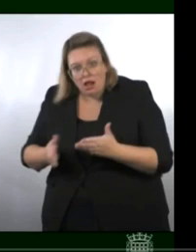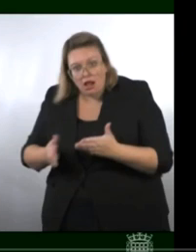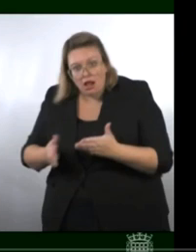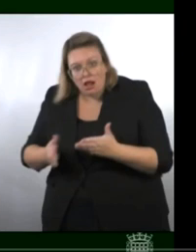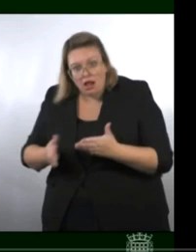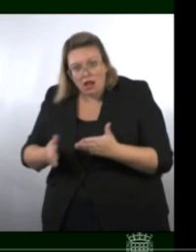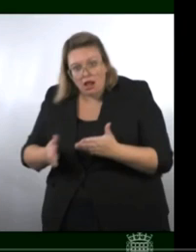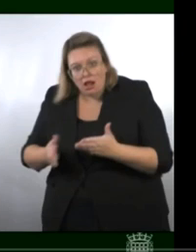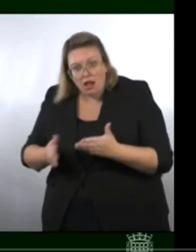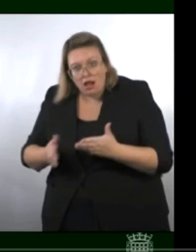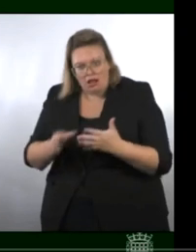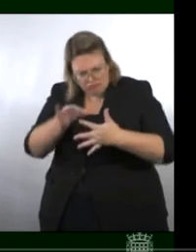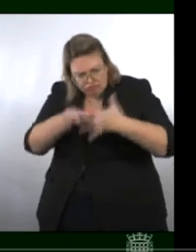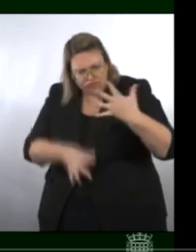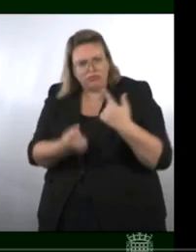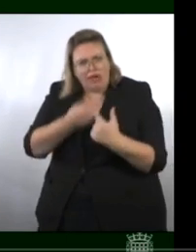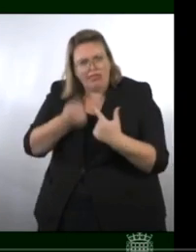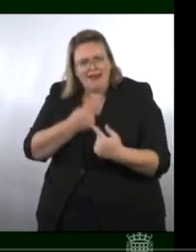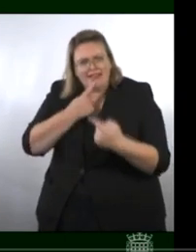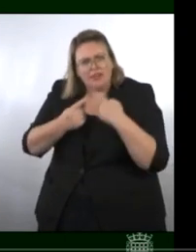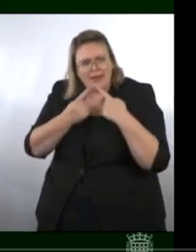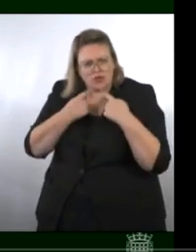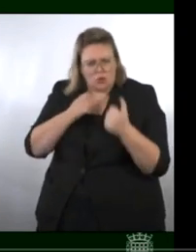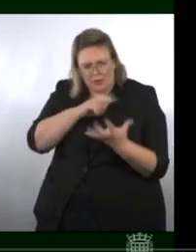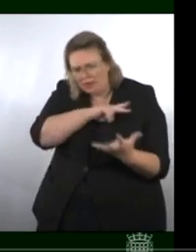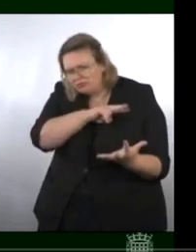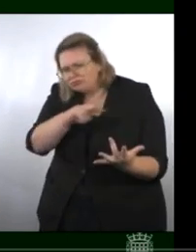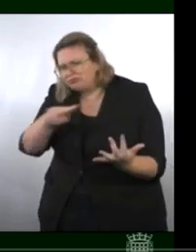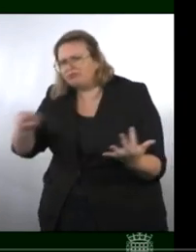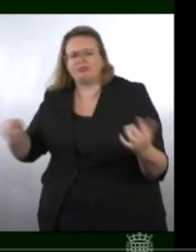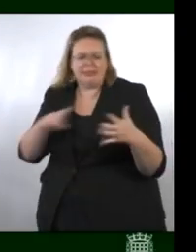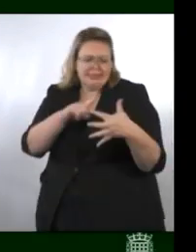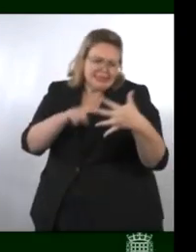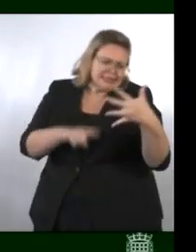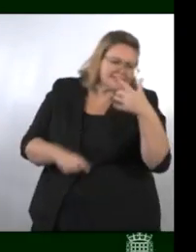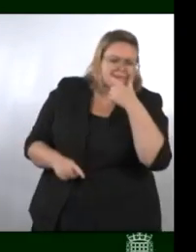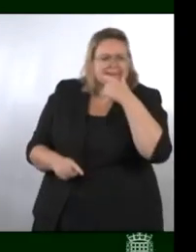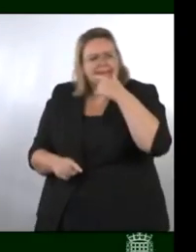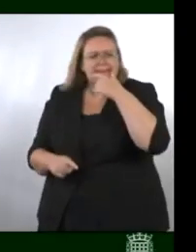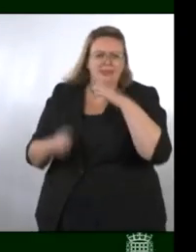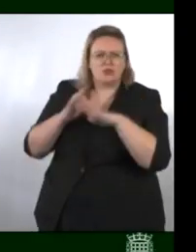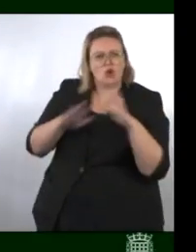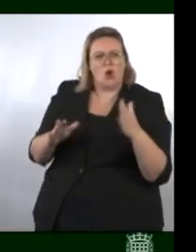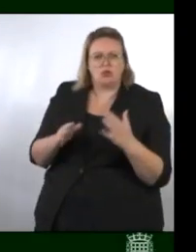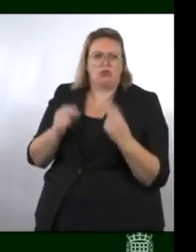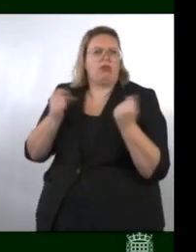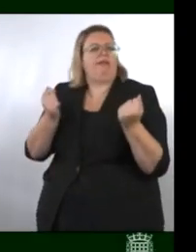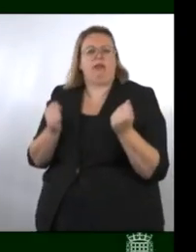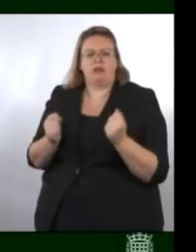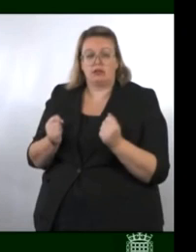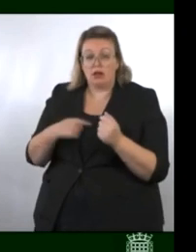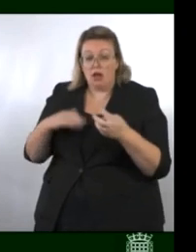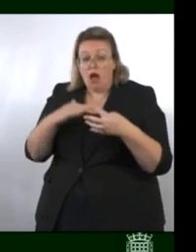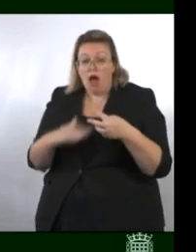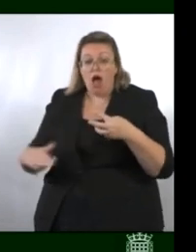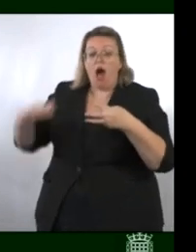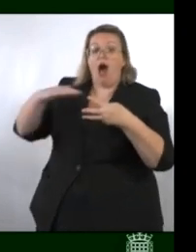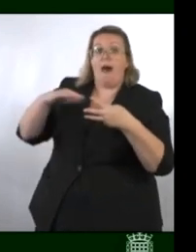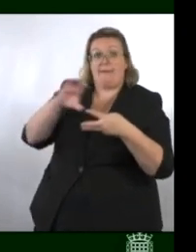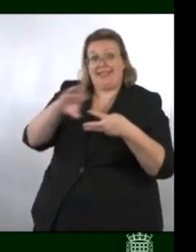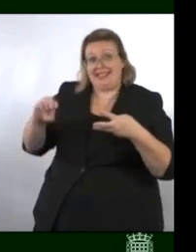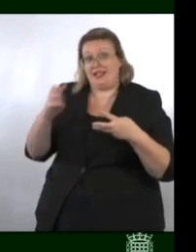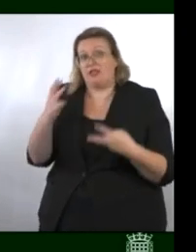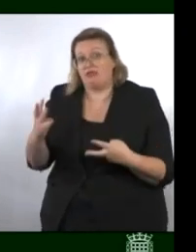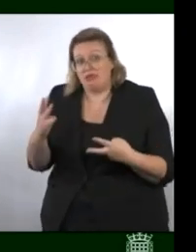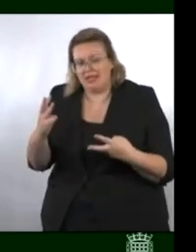criteria? The most important thing is for areas that do go into tier three, and I'm very grateful to local